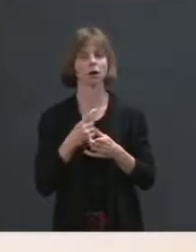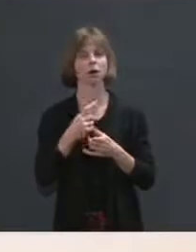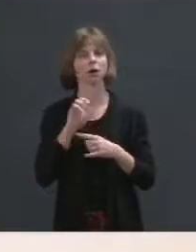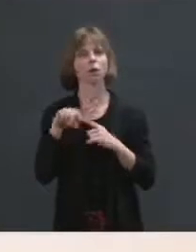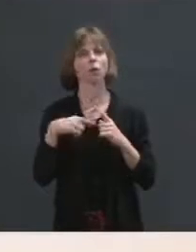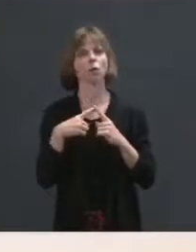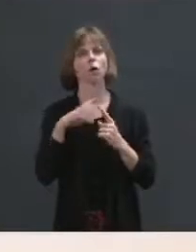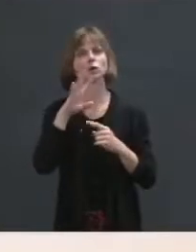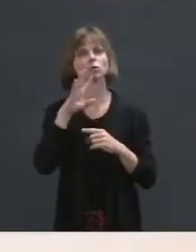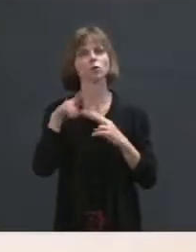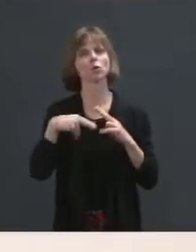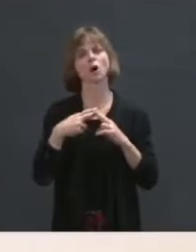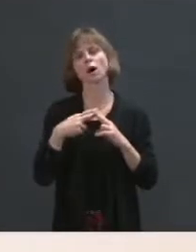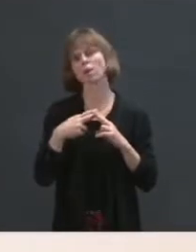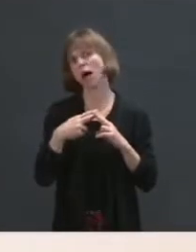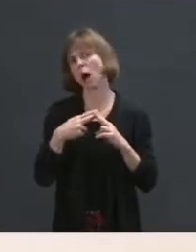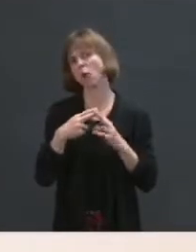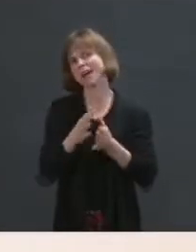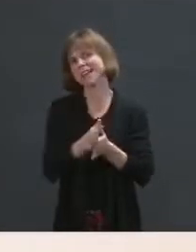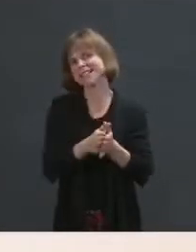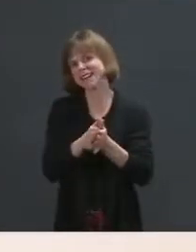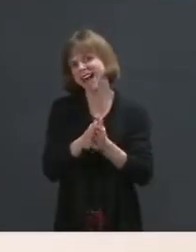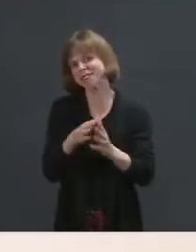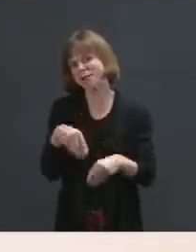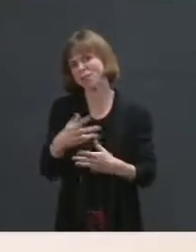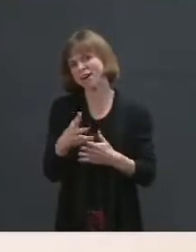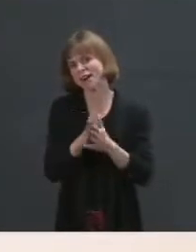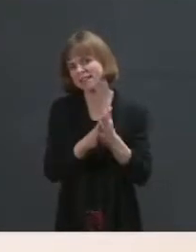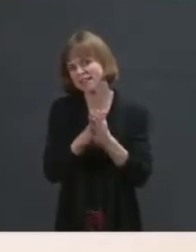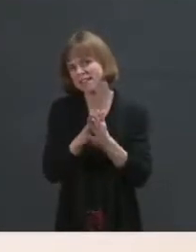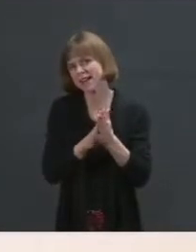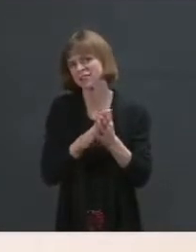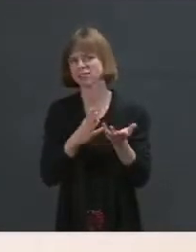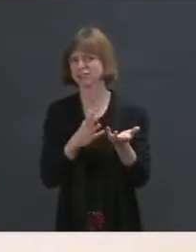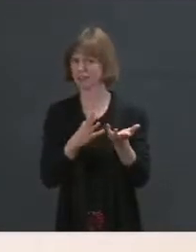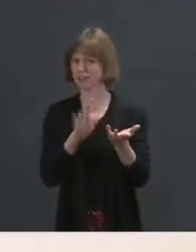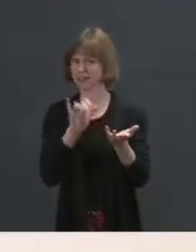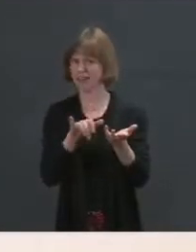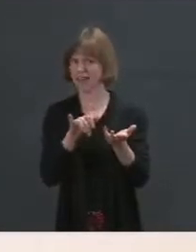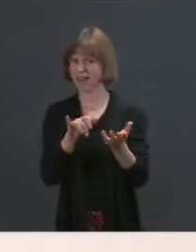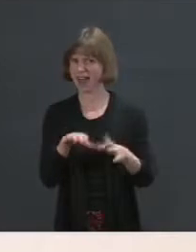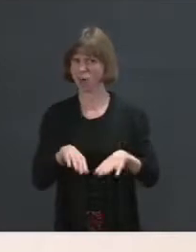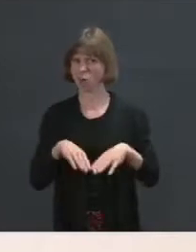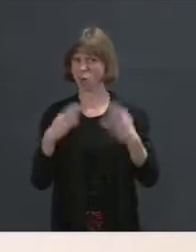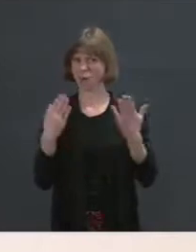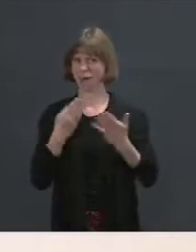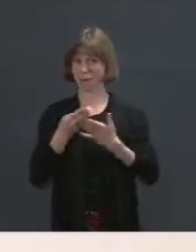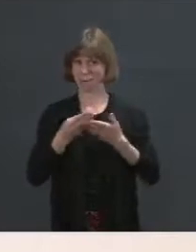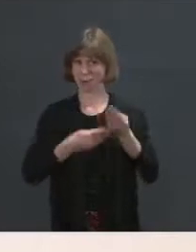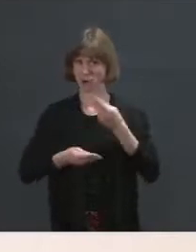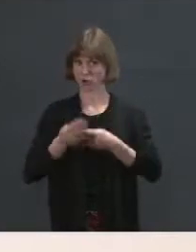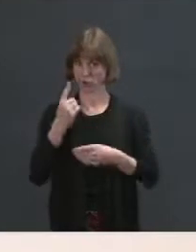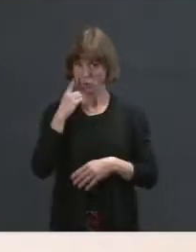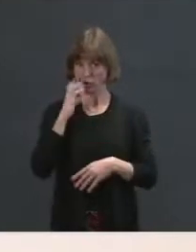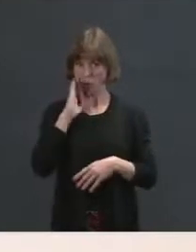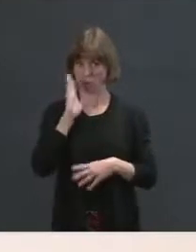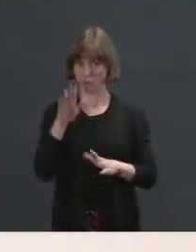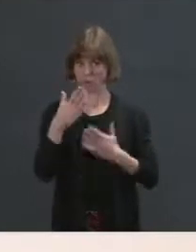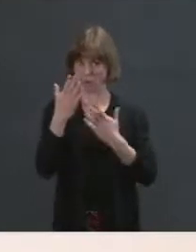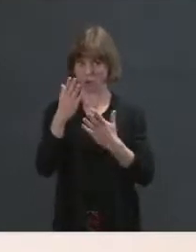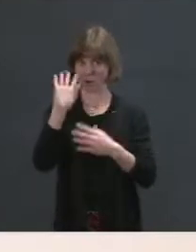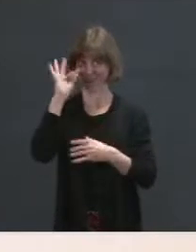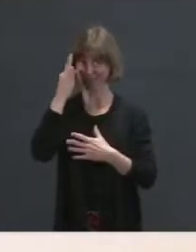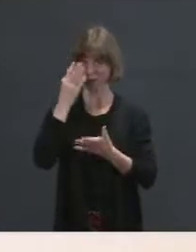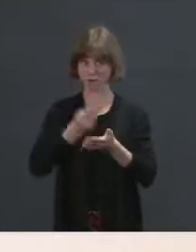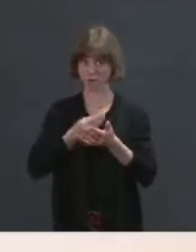about incentivizing and funding, on the budget the upcoming budget, do you think that you will propose some sort of federal funding to